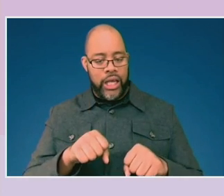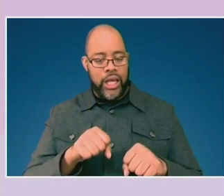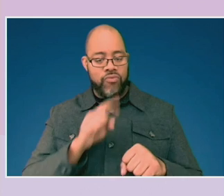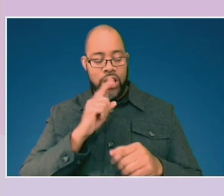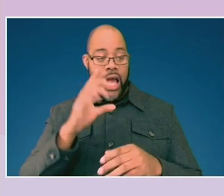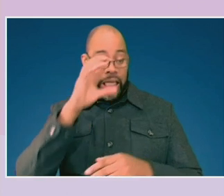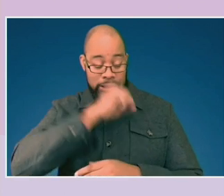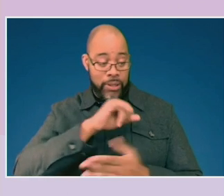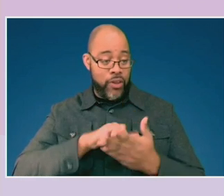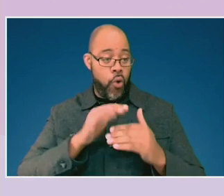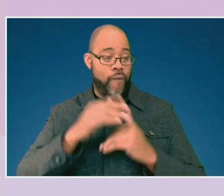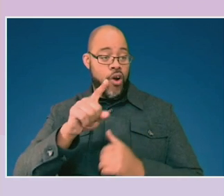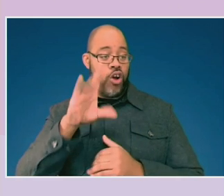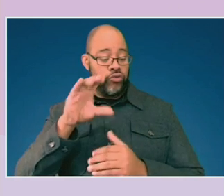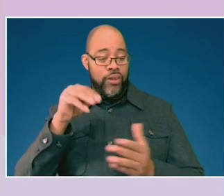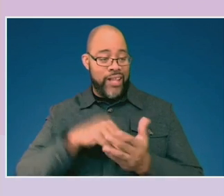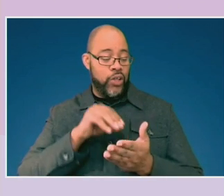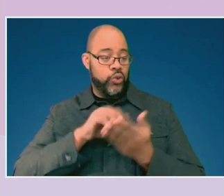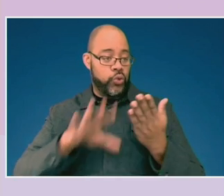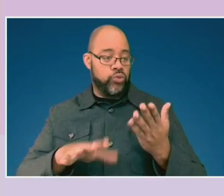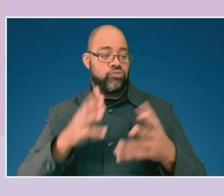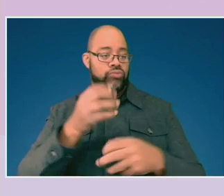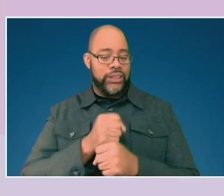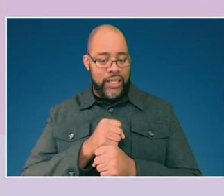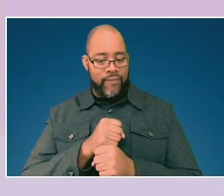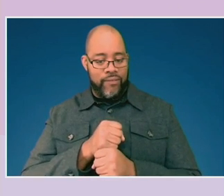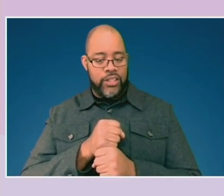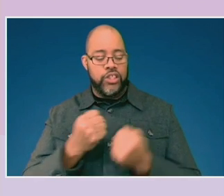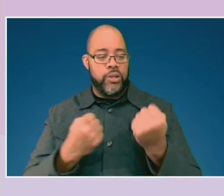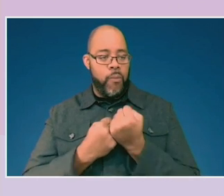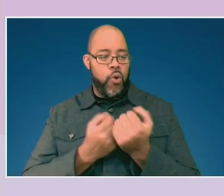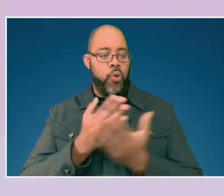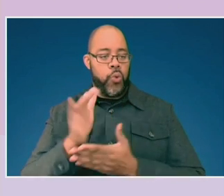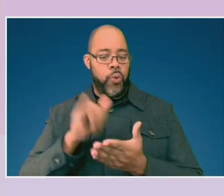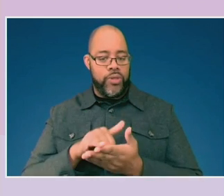that over 100,000 students have received support